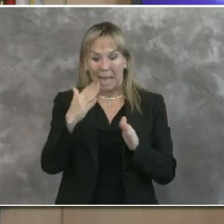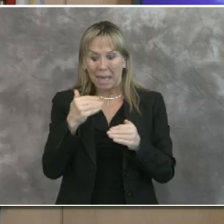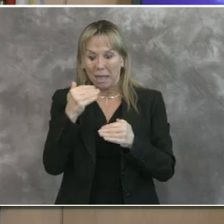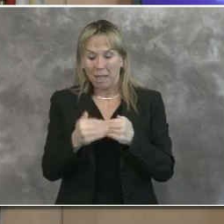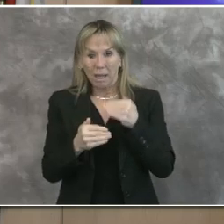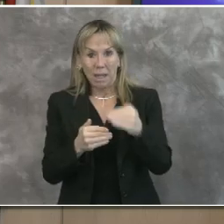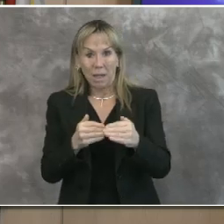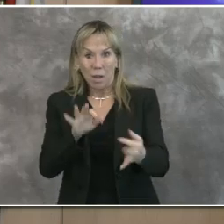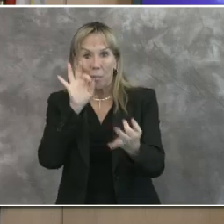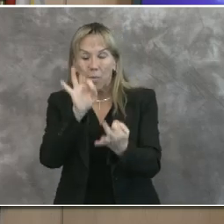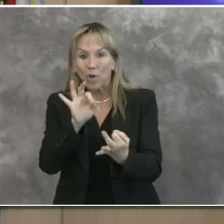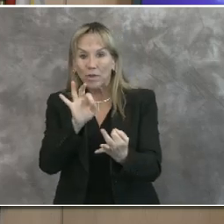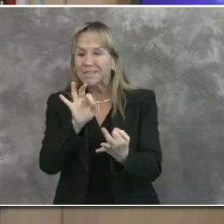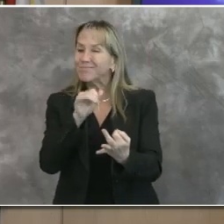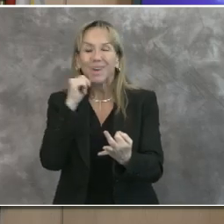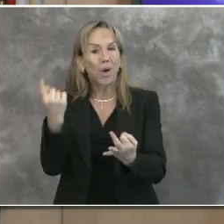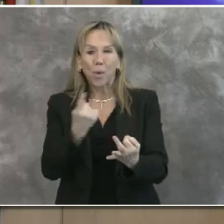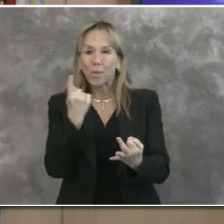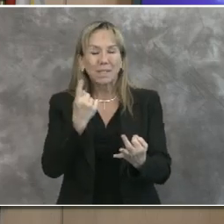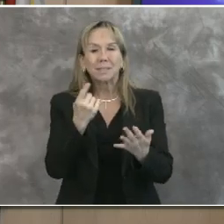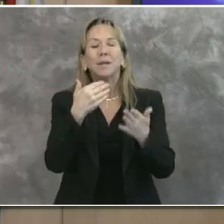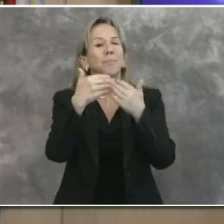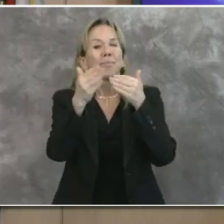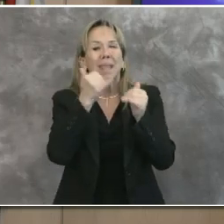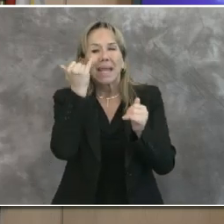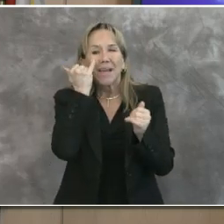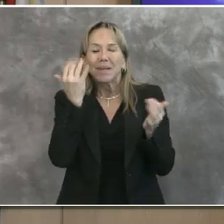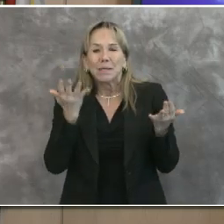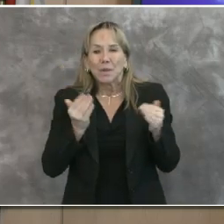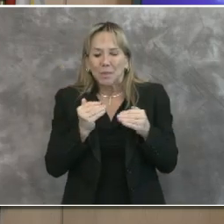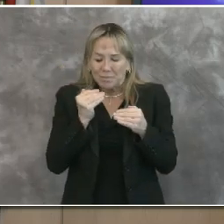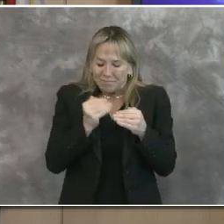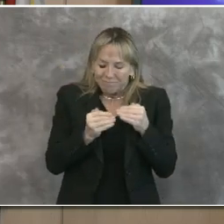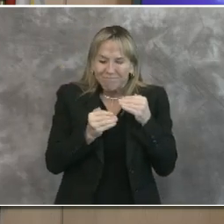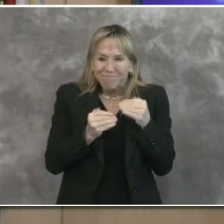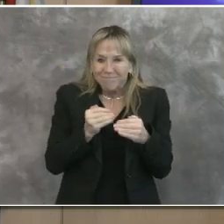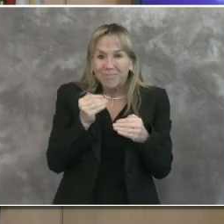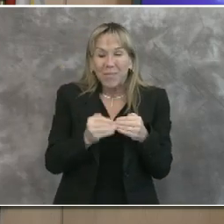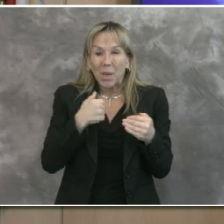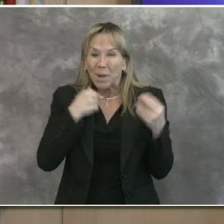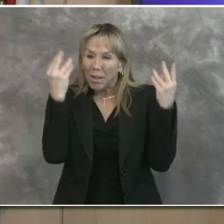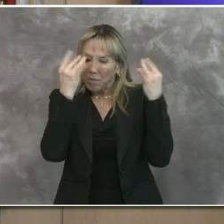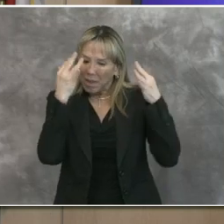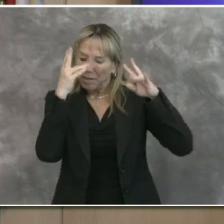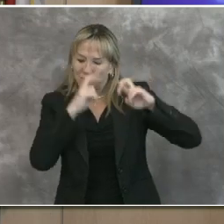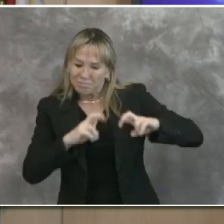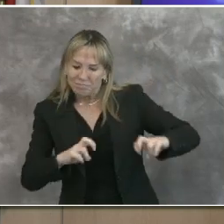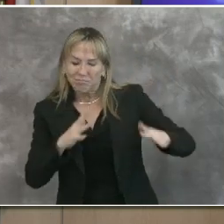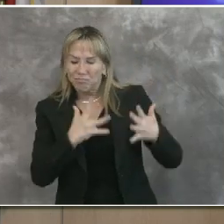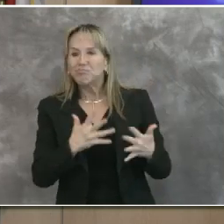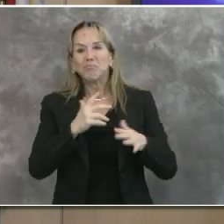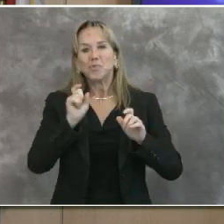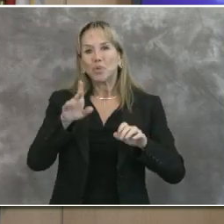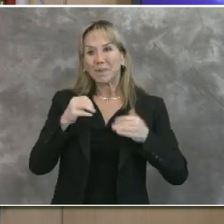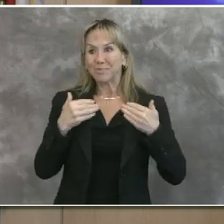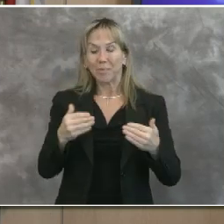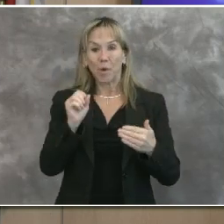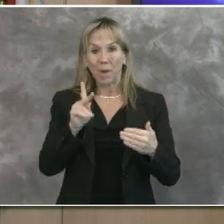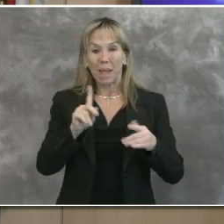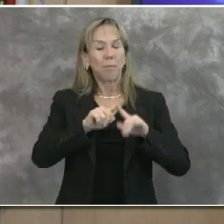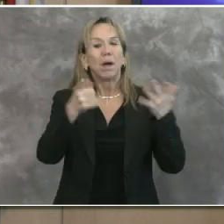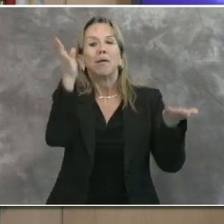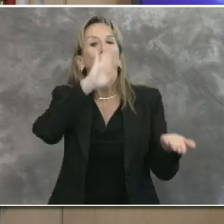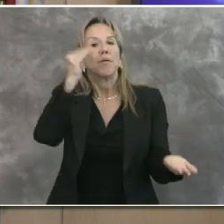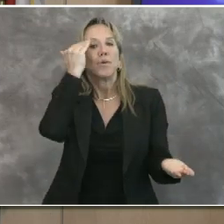can't take small steps, even as intentional and well thought out and meaningful as they are, and have them address every concern or every